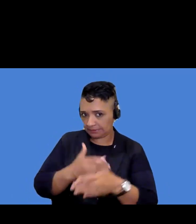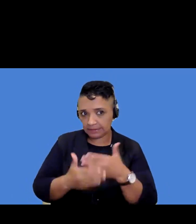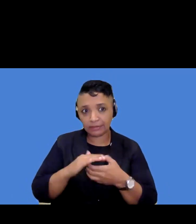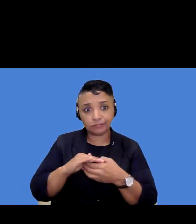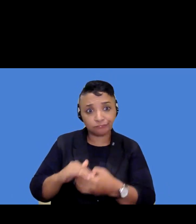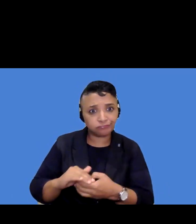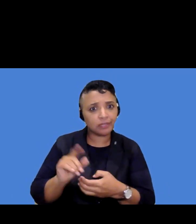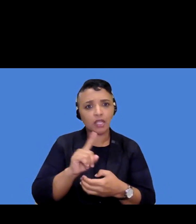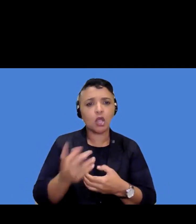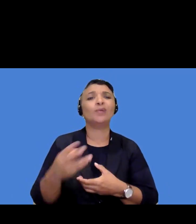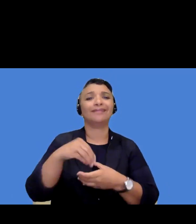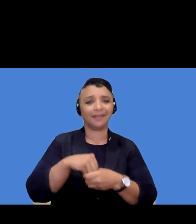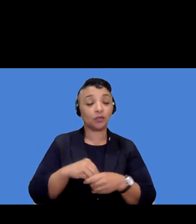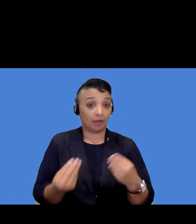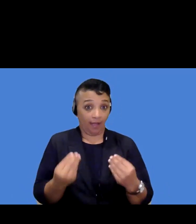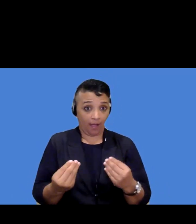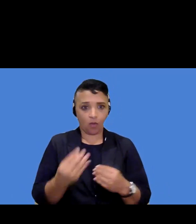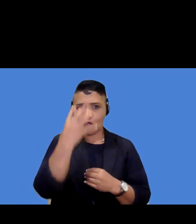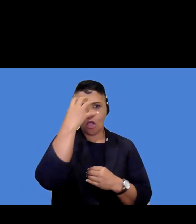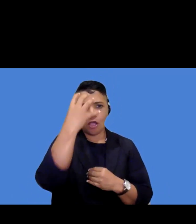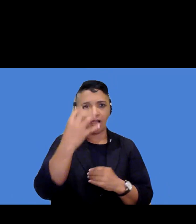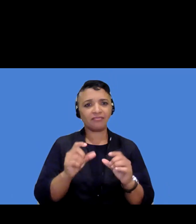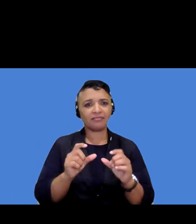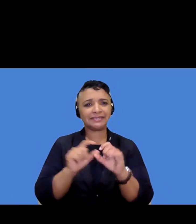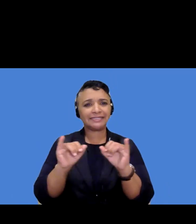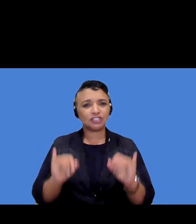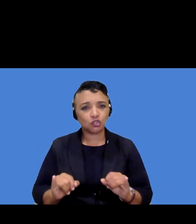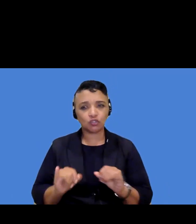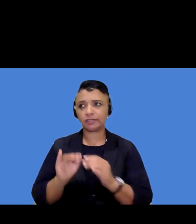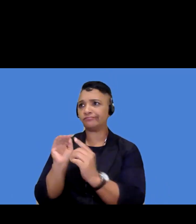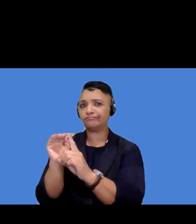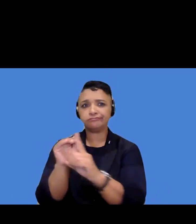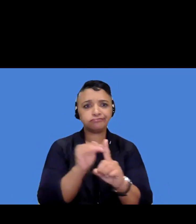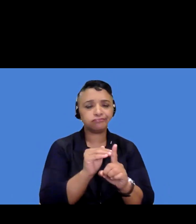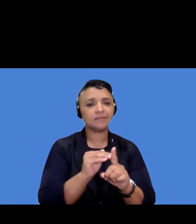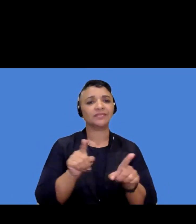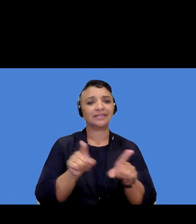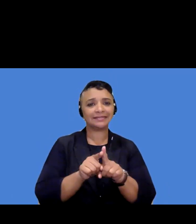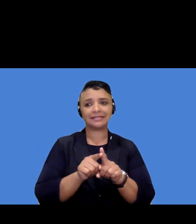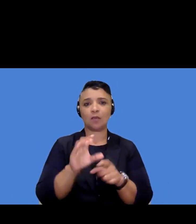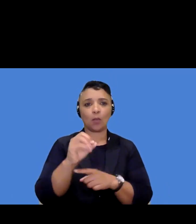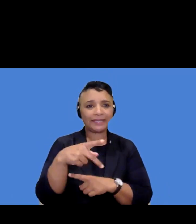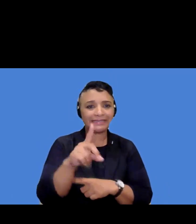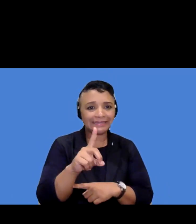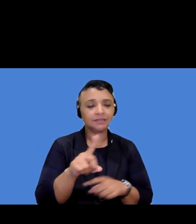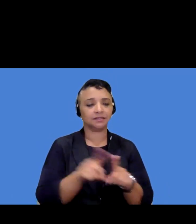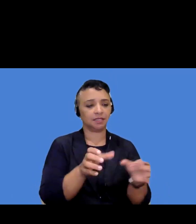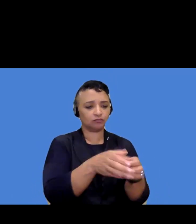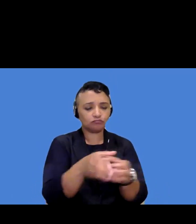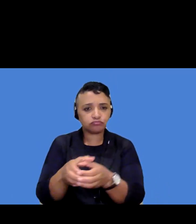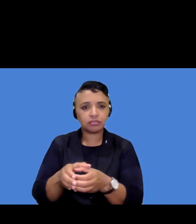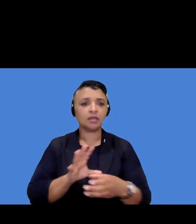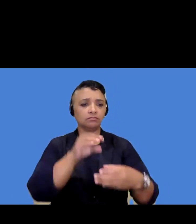engaging with government institutions, OPDs, and key stakeholders to minimize the challenges we